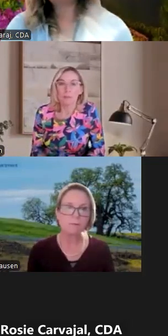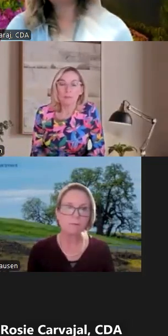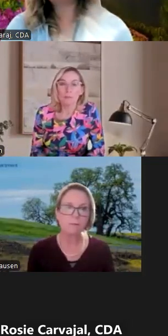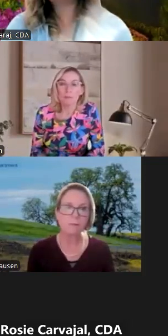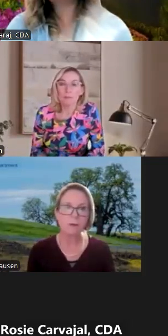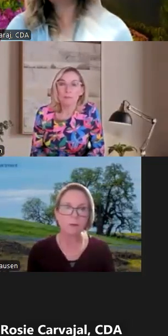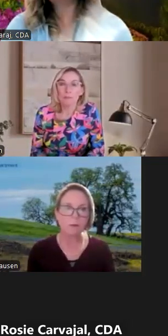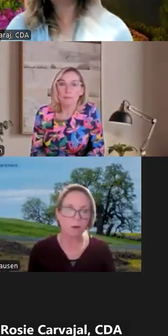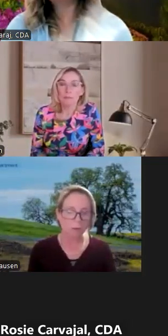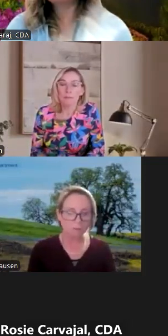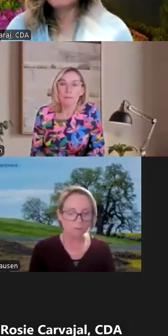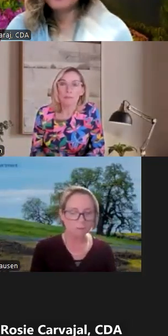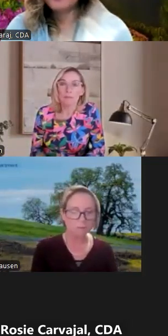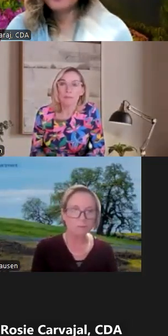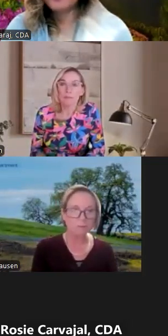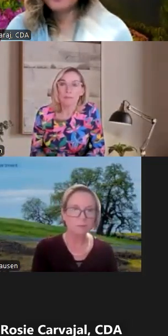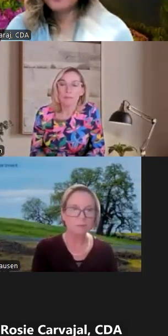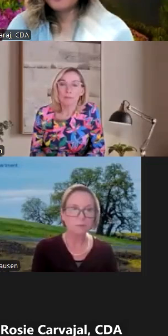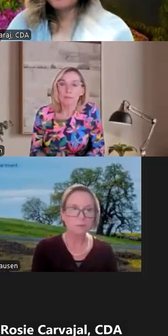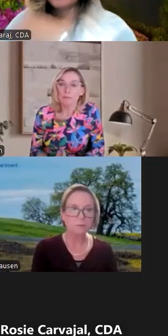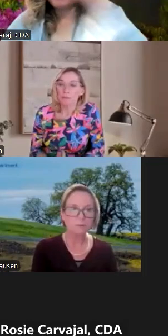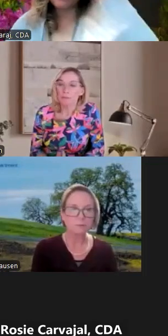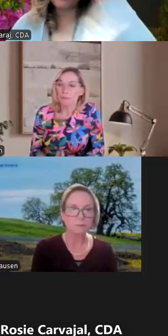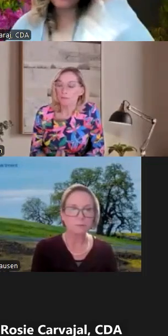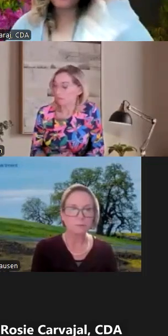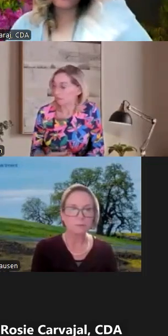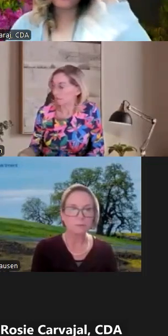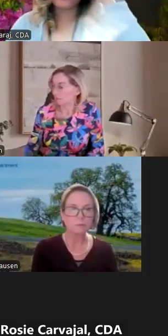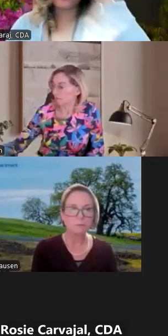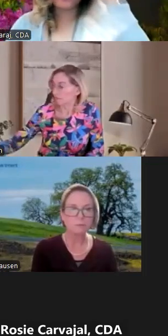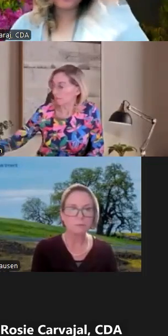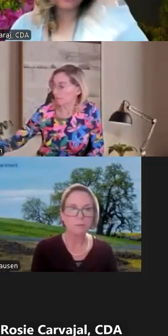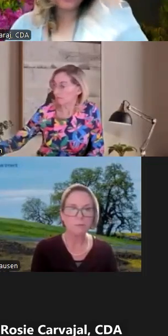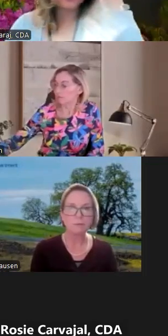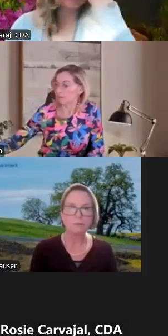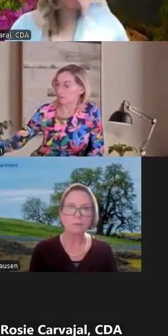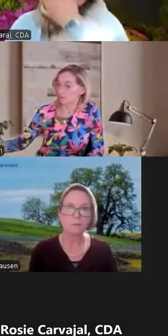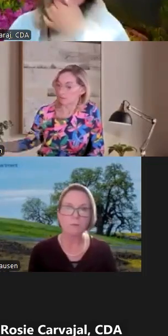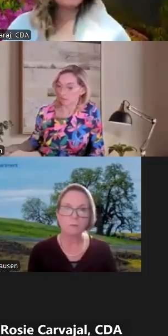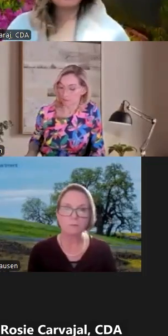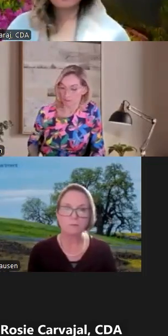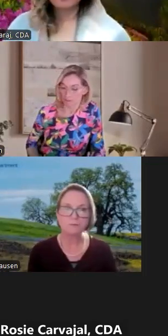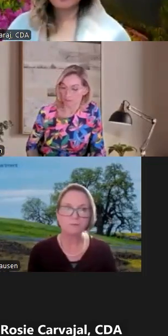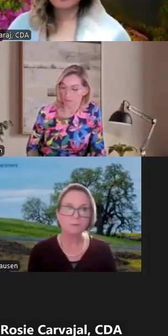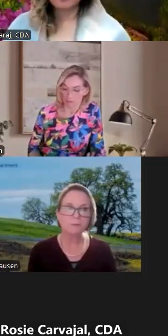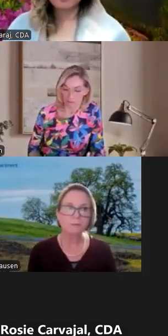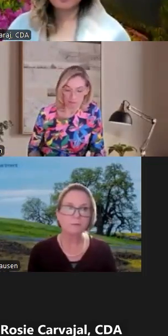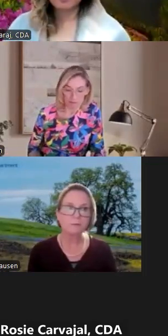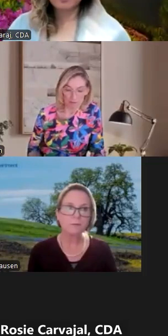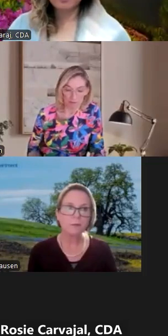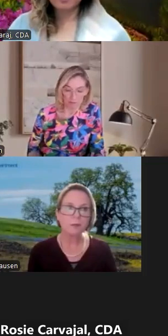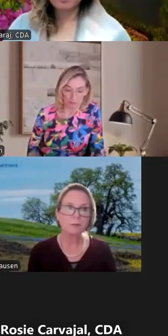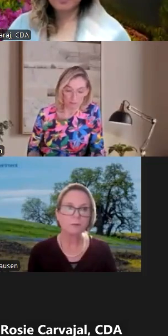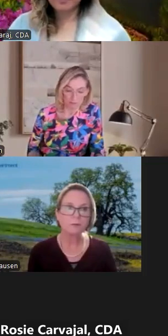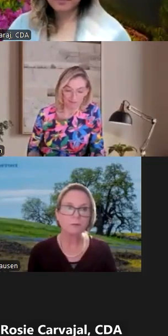And we have an open door. So if you do have questions, not on the call, or you hear rumors and you want to chase